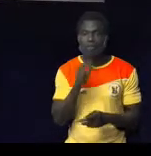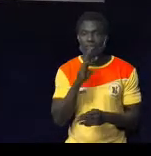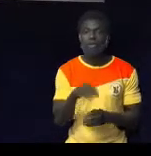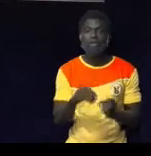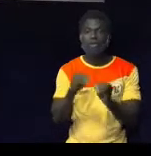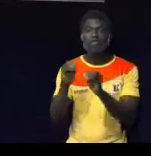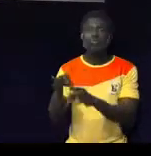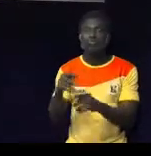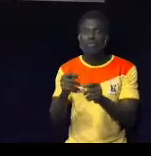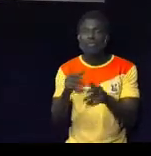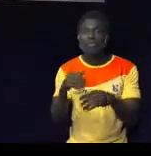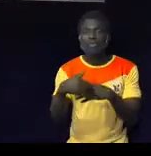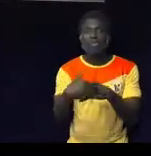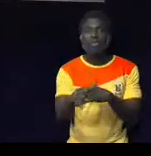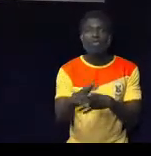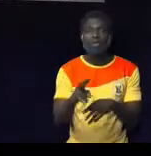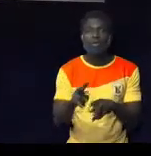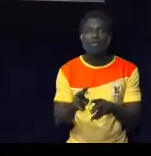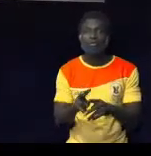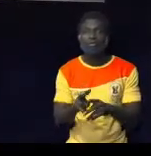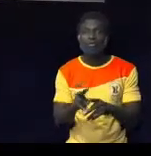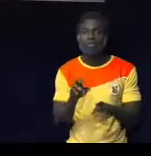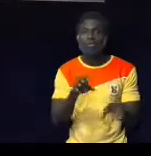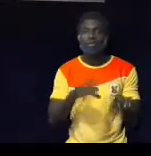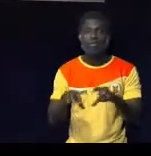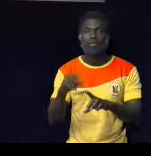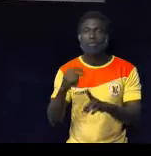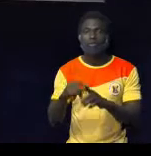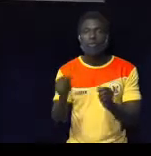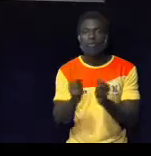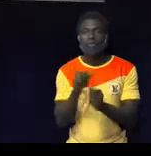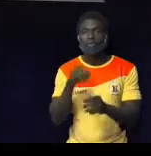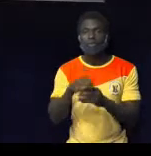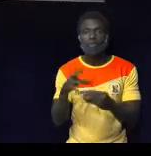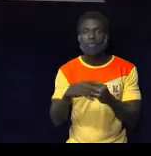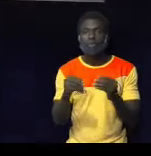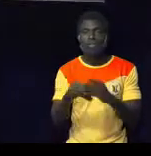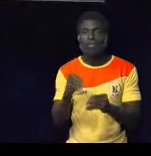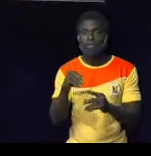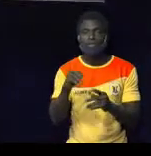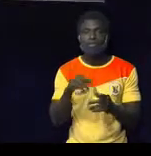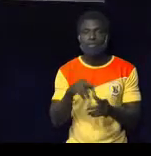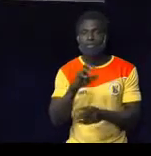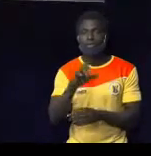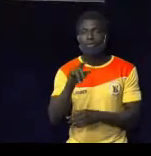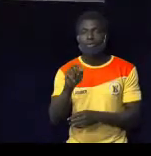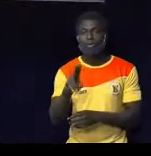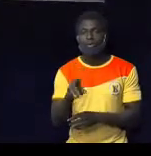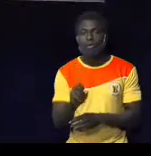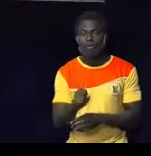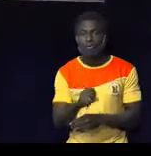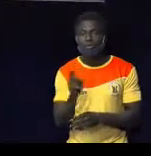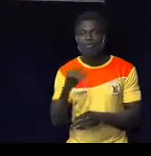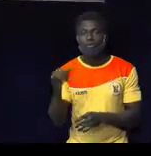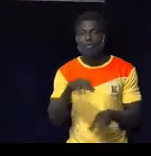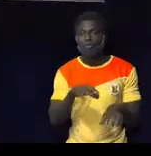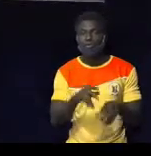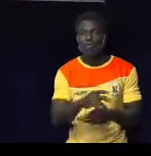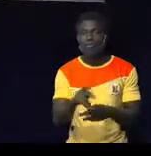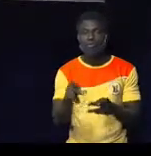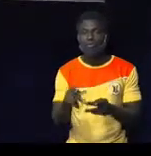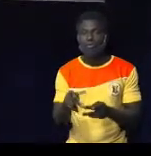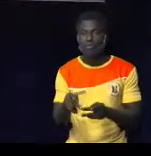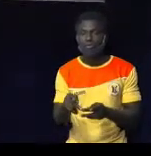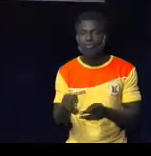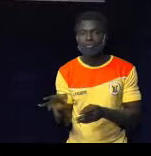usually placed immediately after the verb within the sentence or clause. Adverbs of manner or place, where